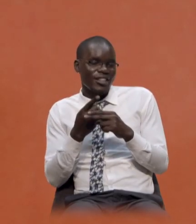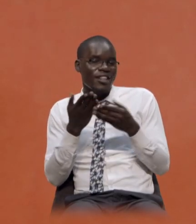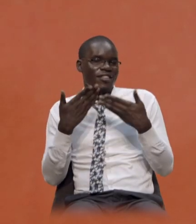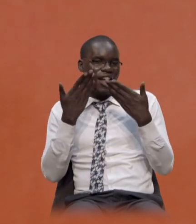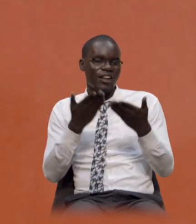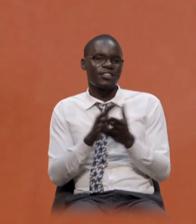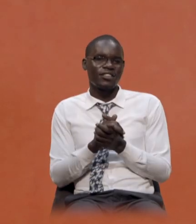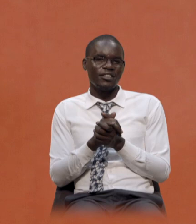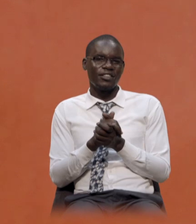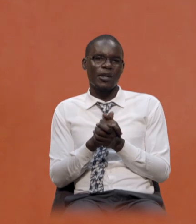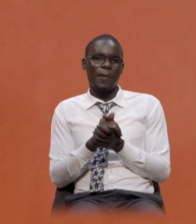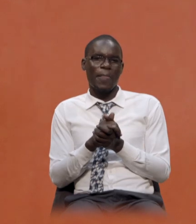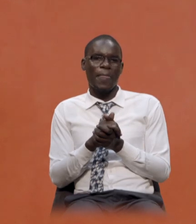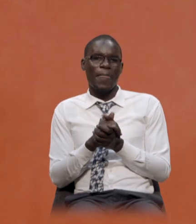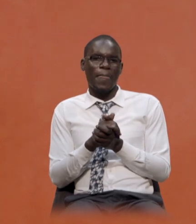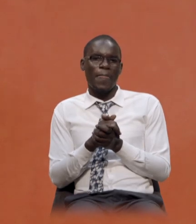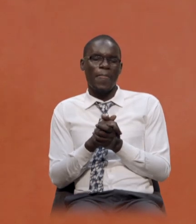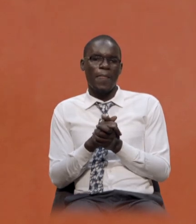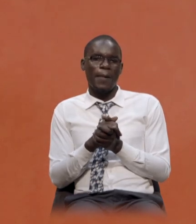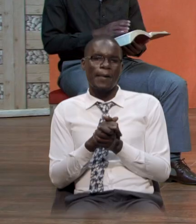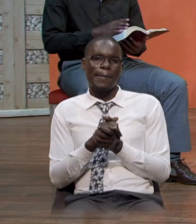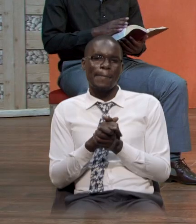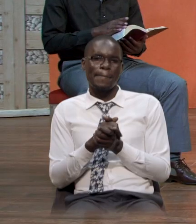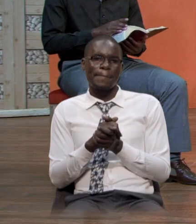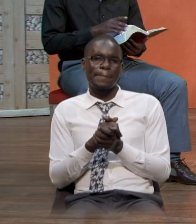I'm not telling you. The spirit is revealing. Who was Goliath's brother?